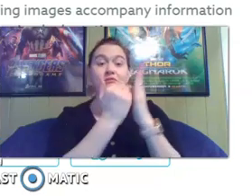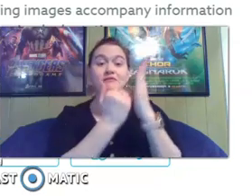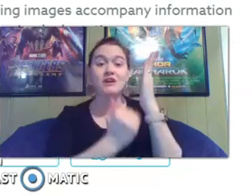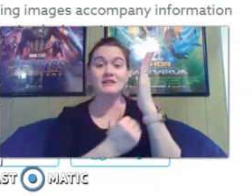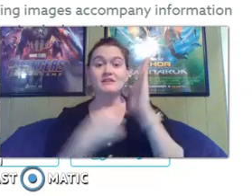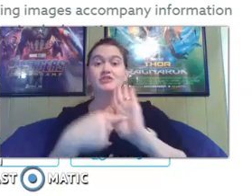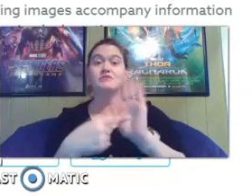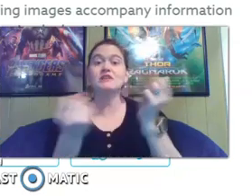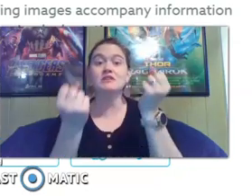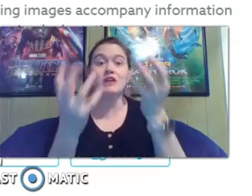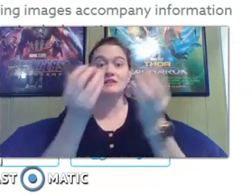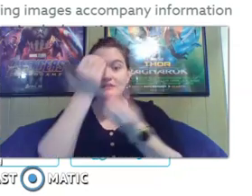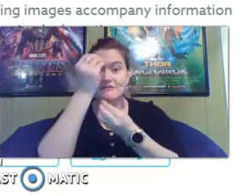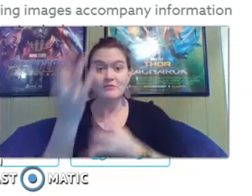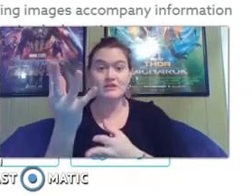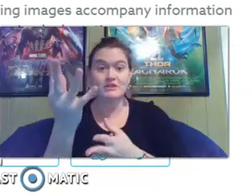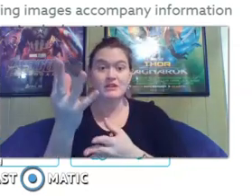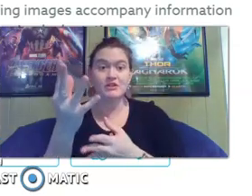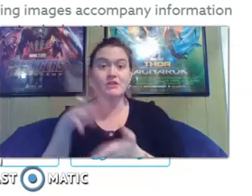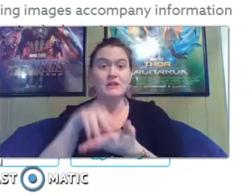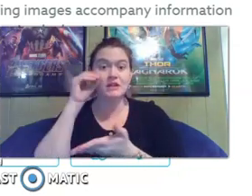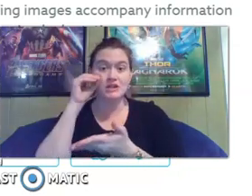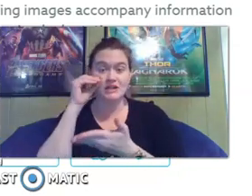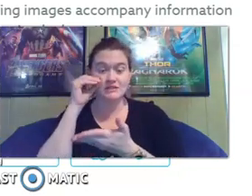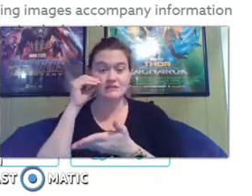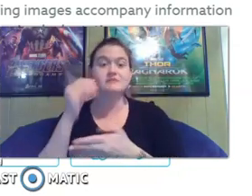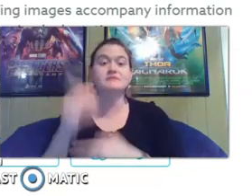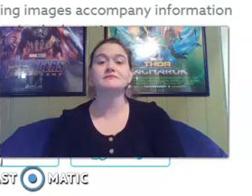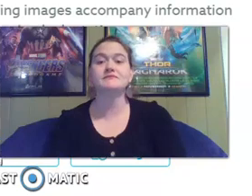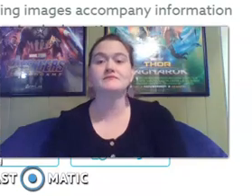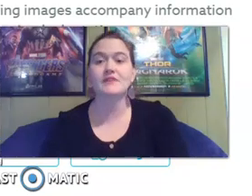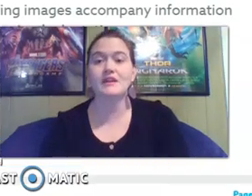The table of contents shows there's lots of information that you're going to be learning.